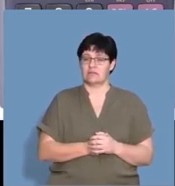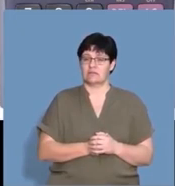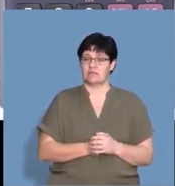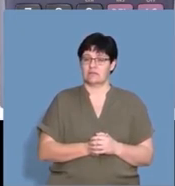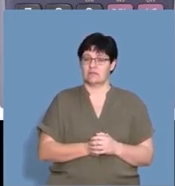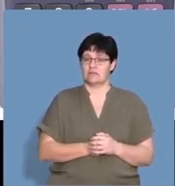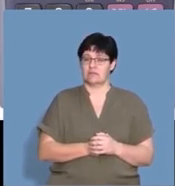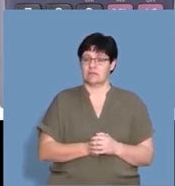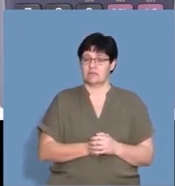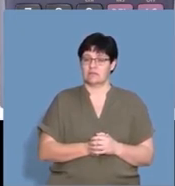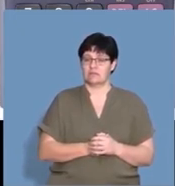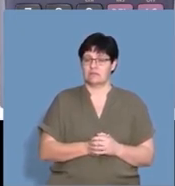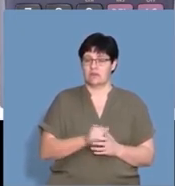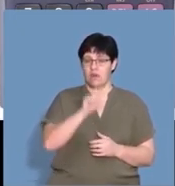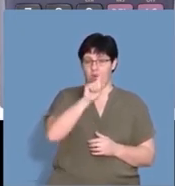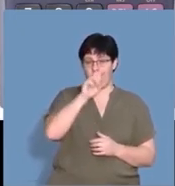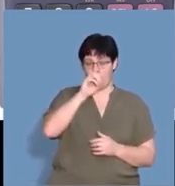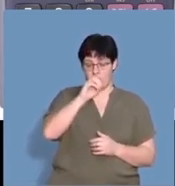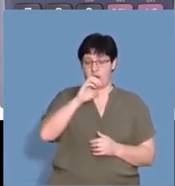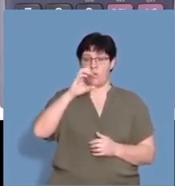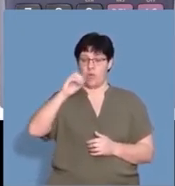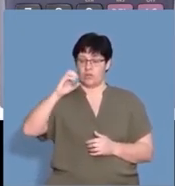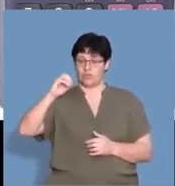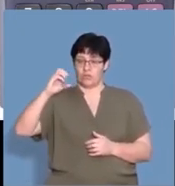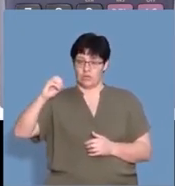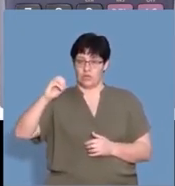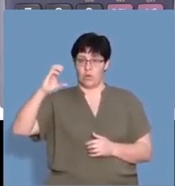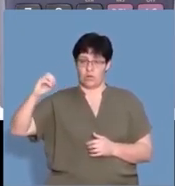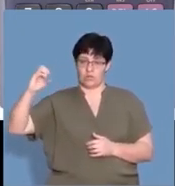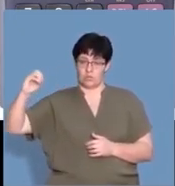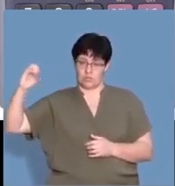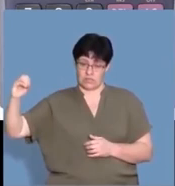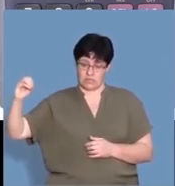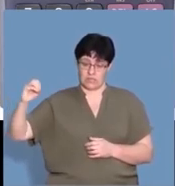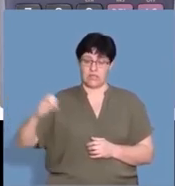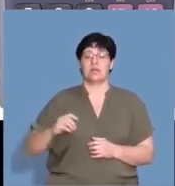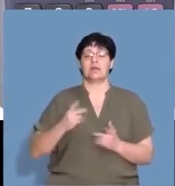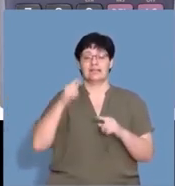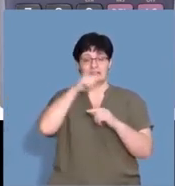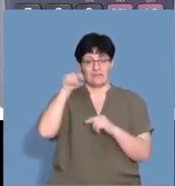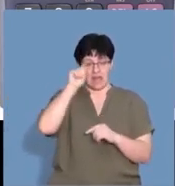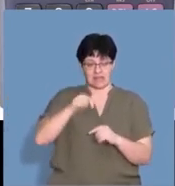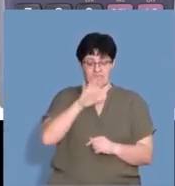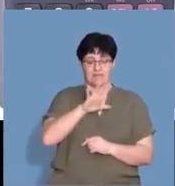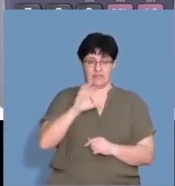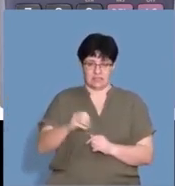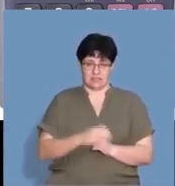your 7 zeros, 1, 2, 3, 4, 5, 6, 7, divided by